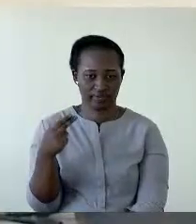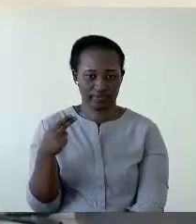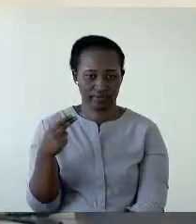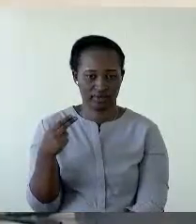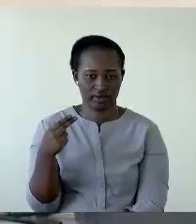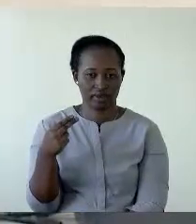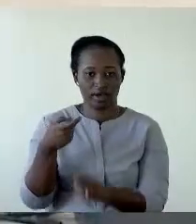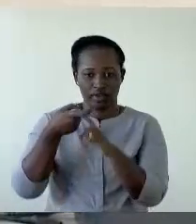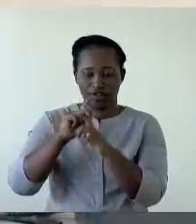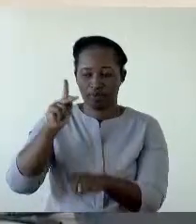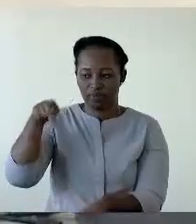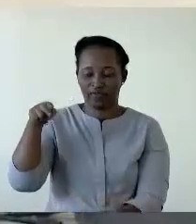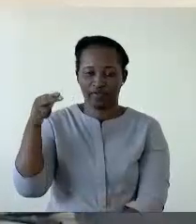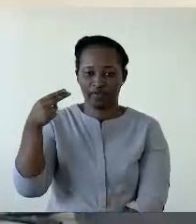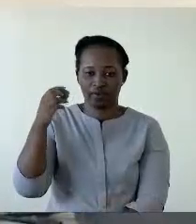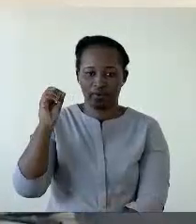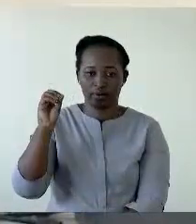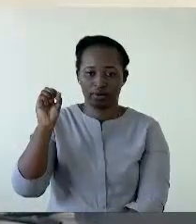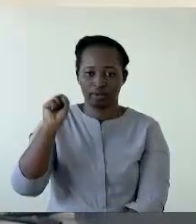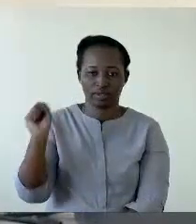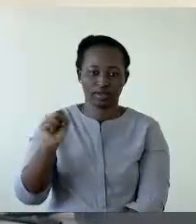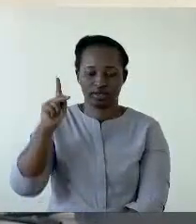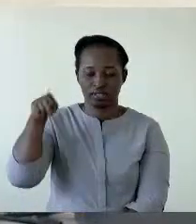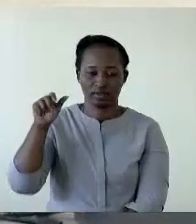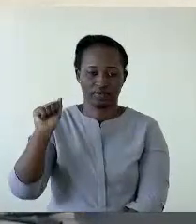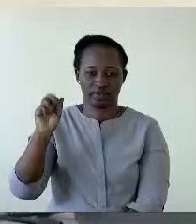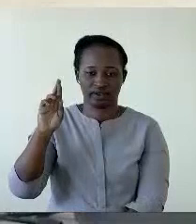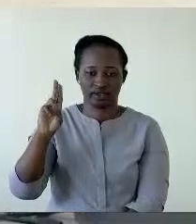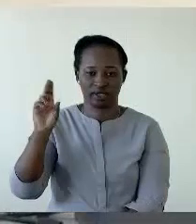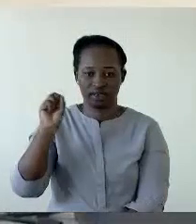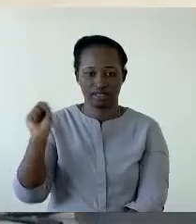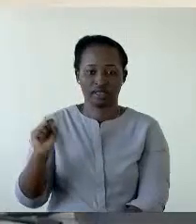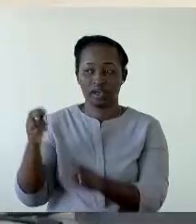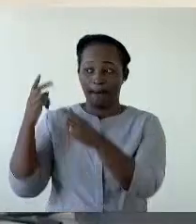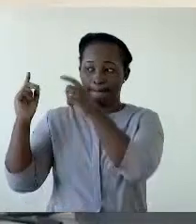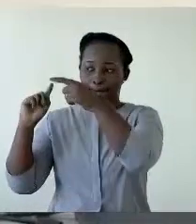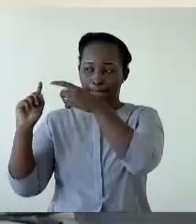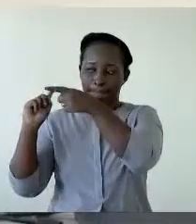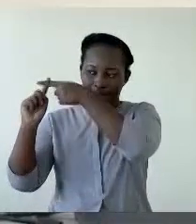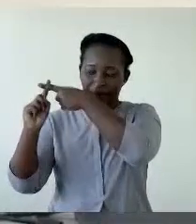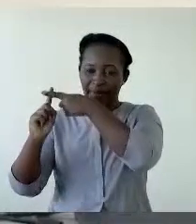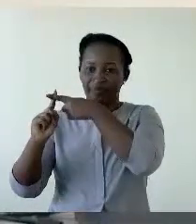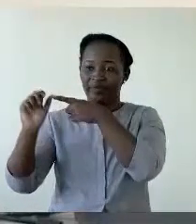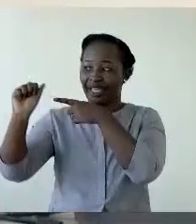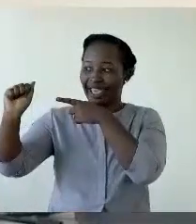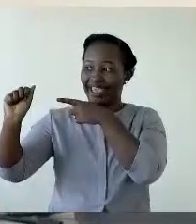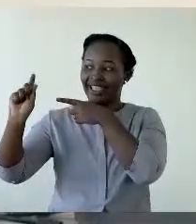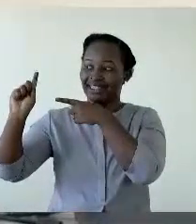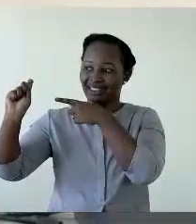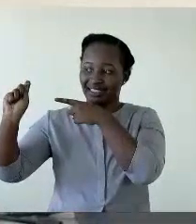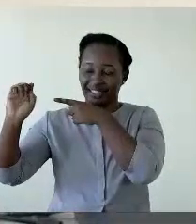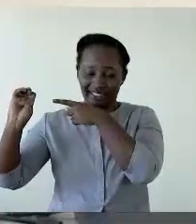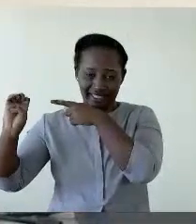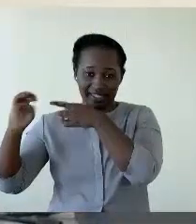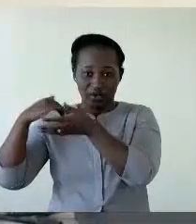from phosphorus. And what do we add here? It is ATE because of having 4. And here